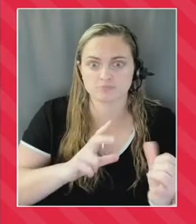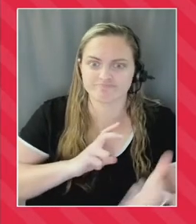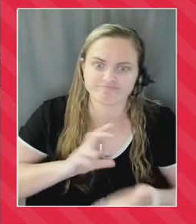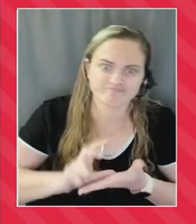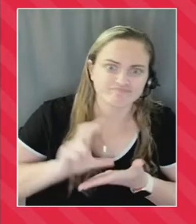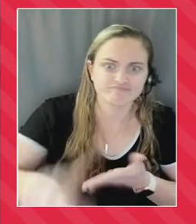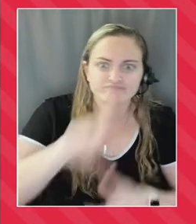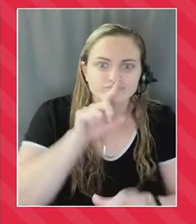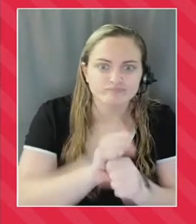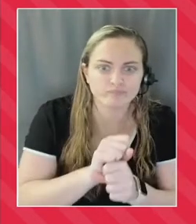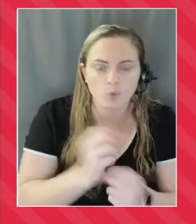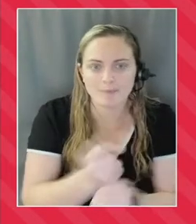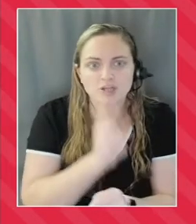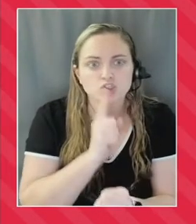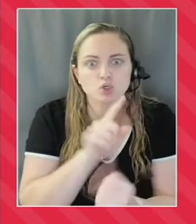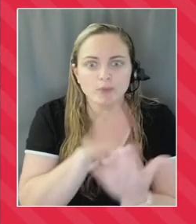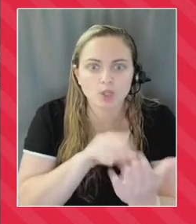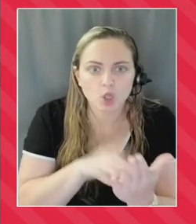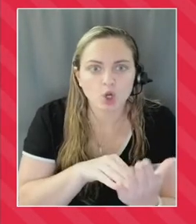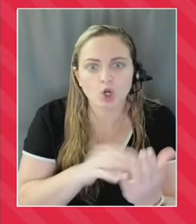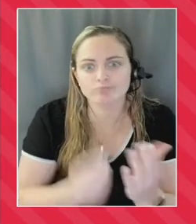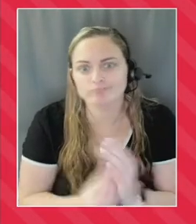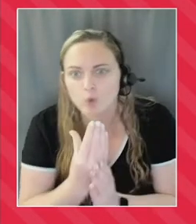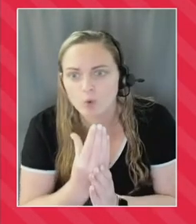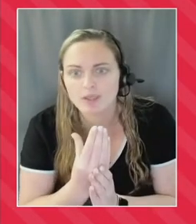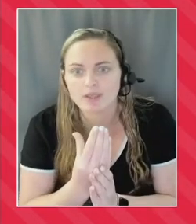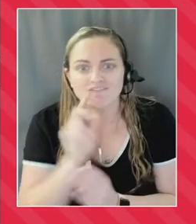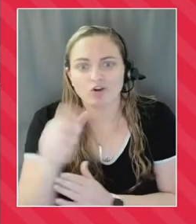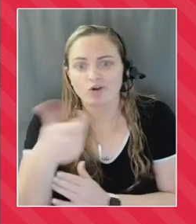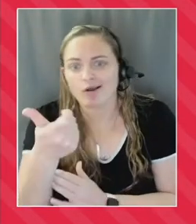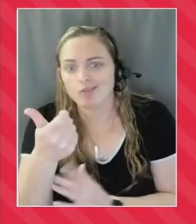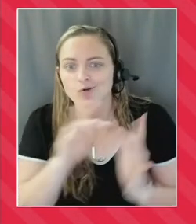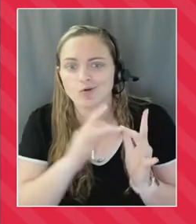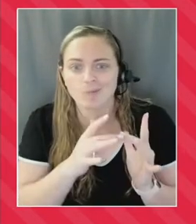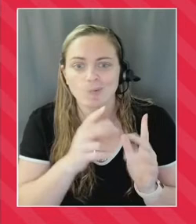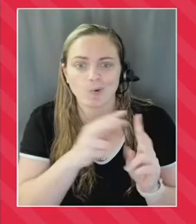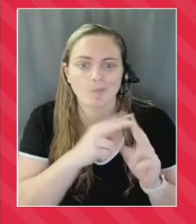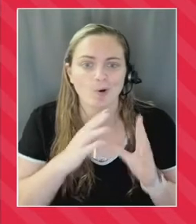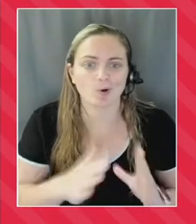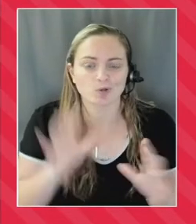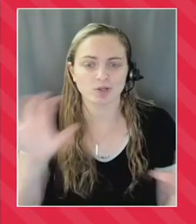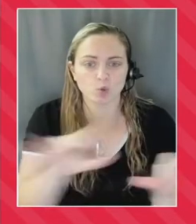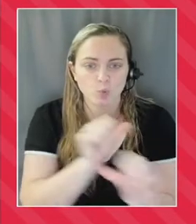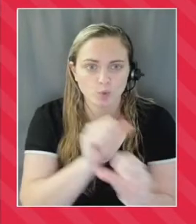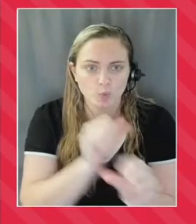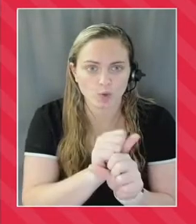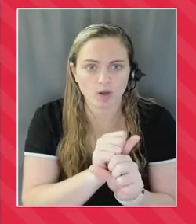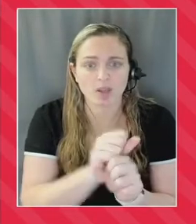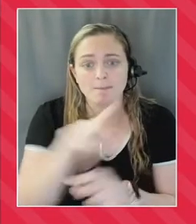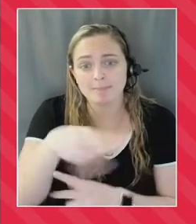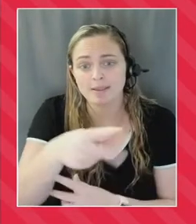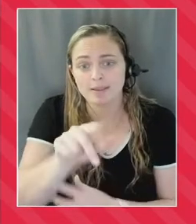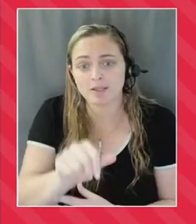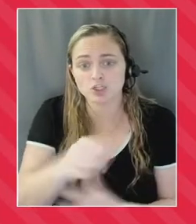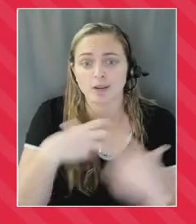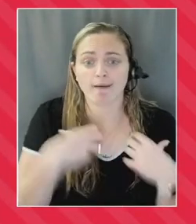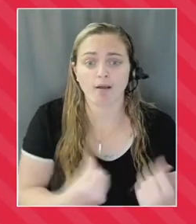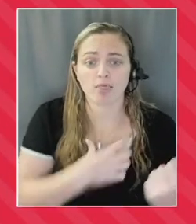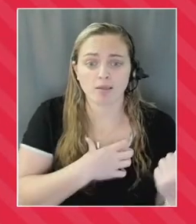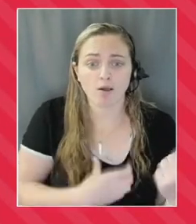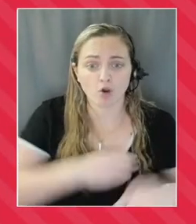we are learning and growing from other network partners that are doing this work. And PHA's Healthy Hunger